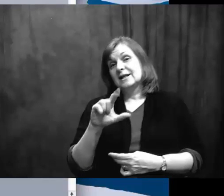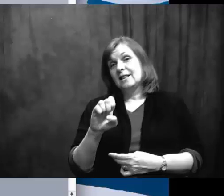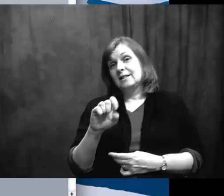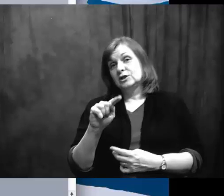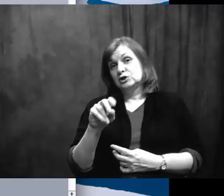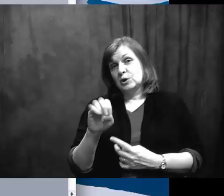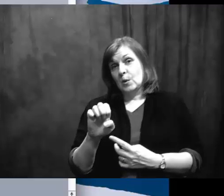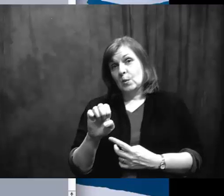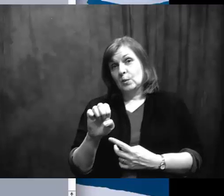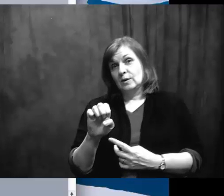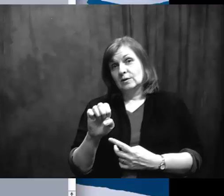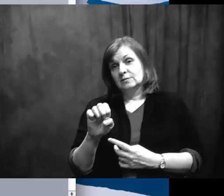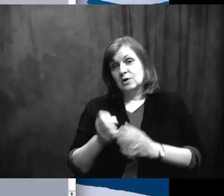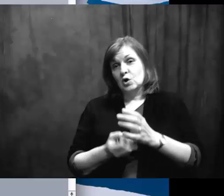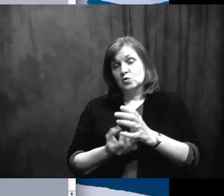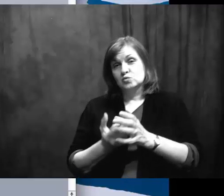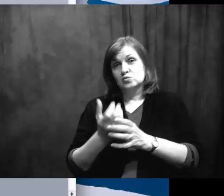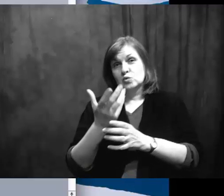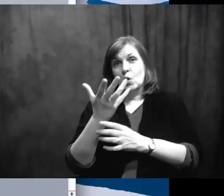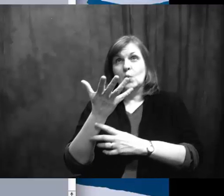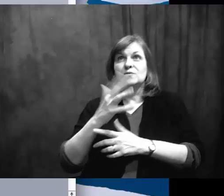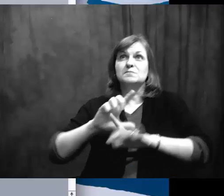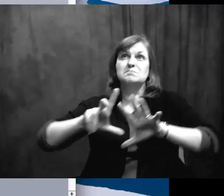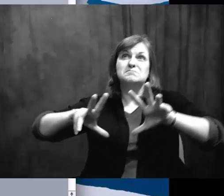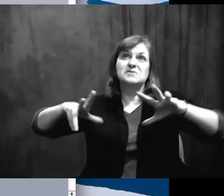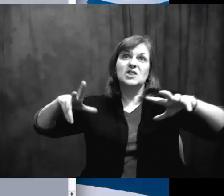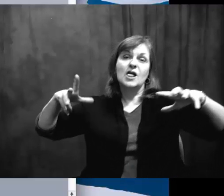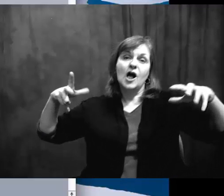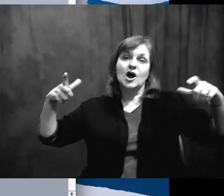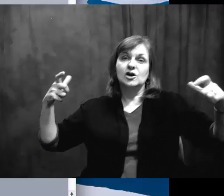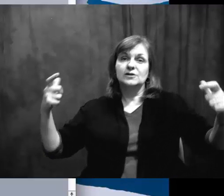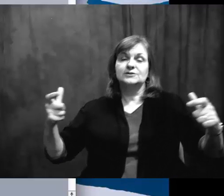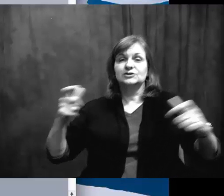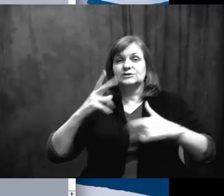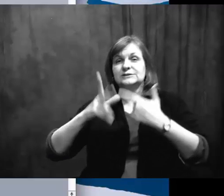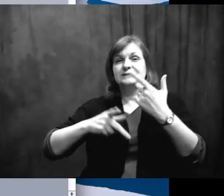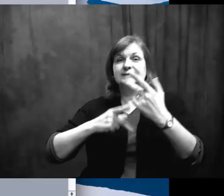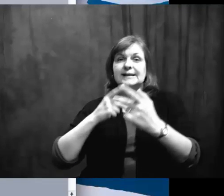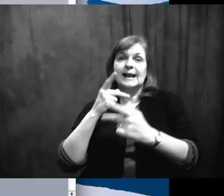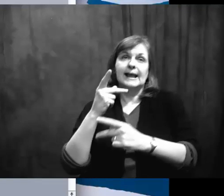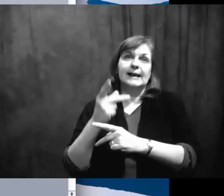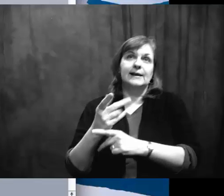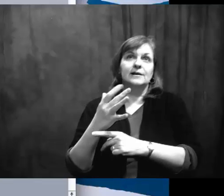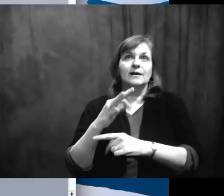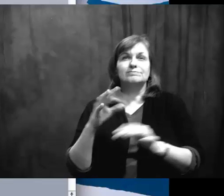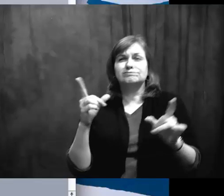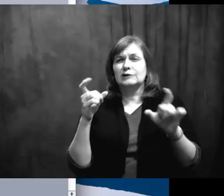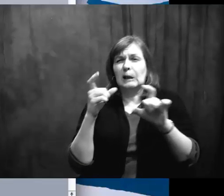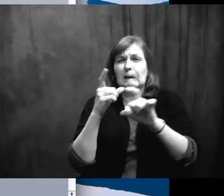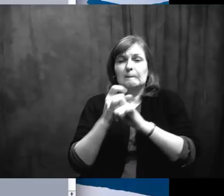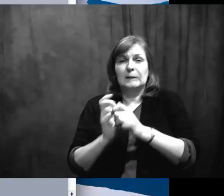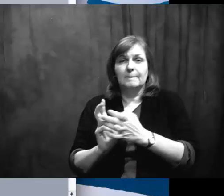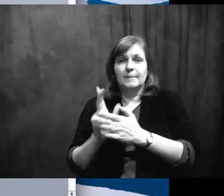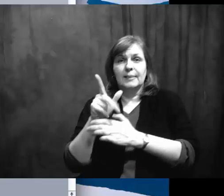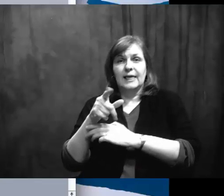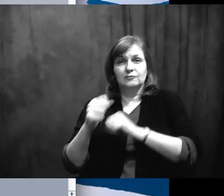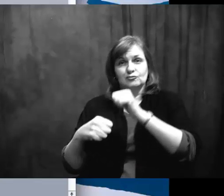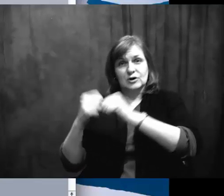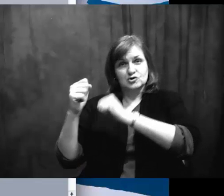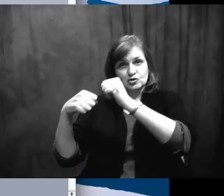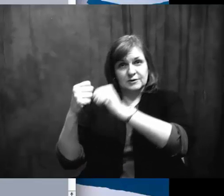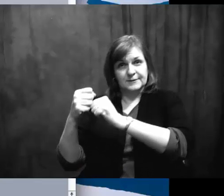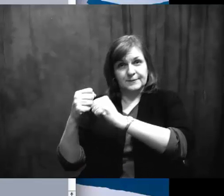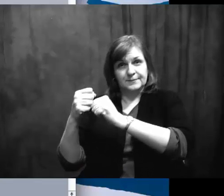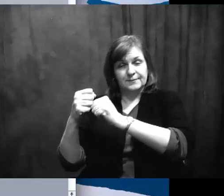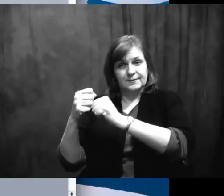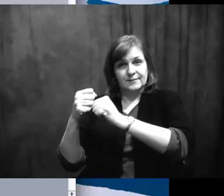friend, you see mistletoe grows into this very, very large kind of advanced plant